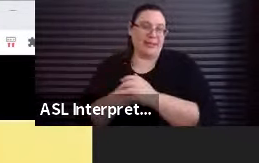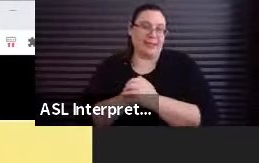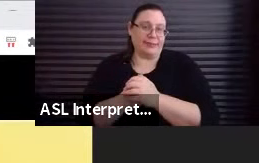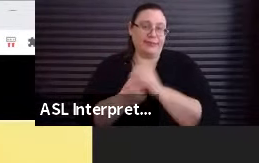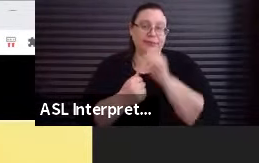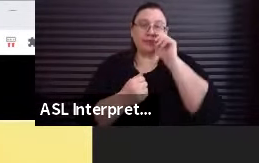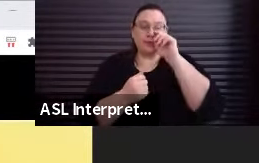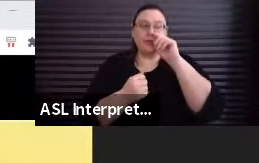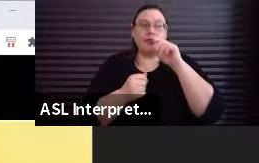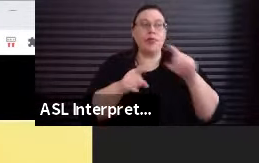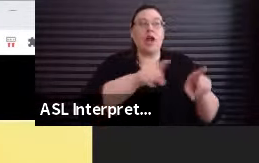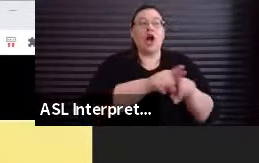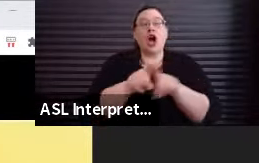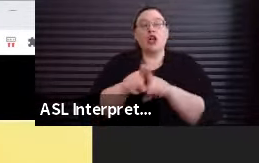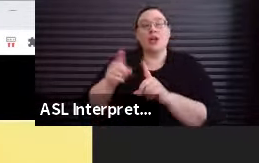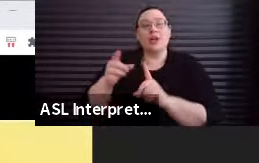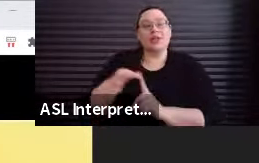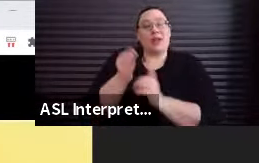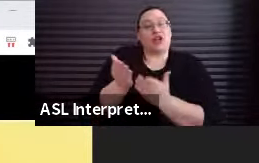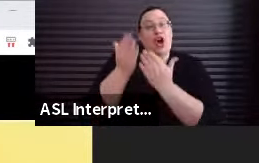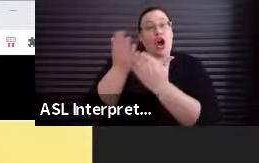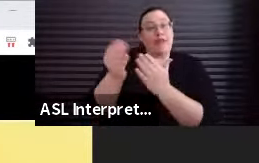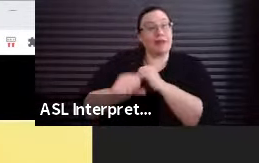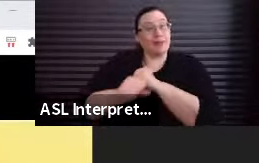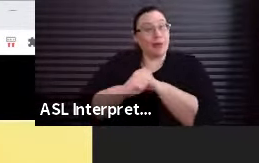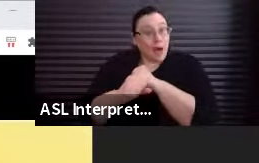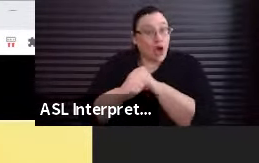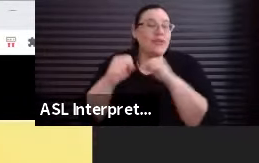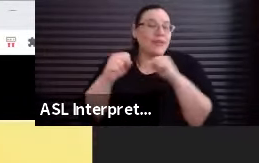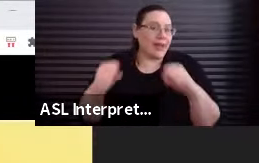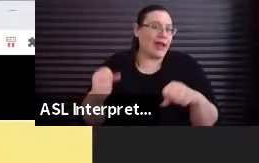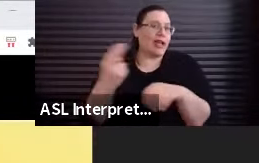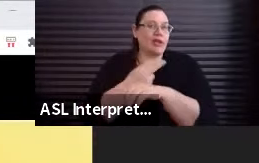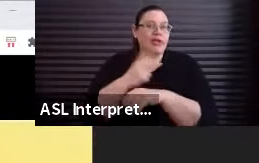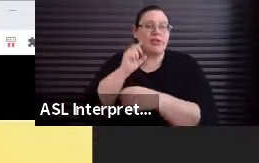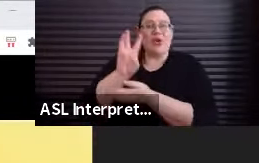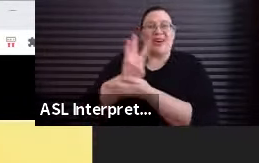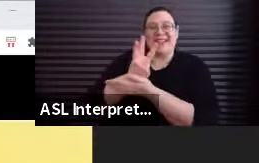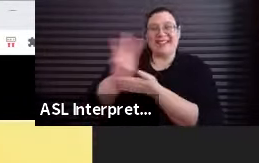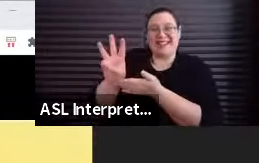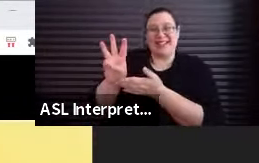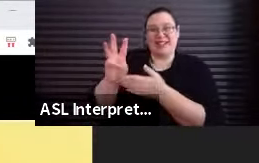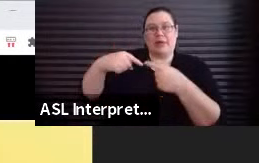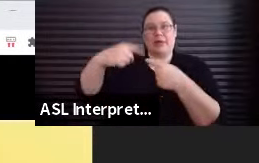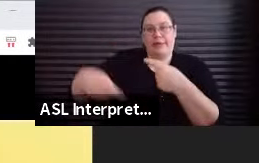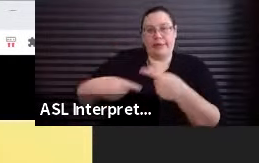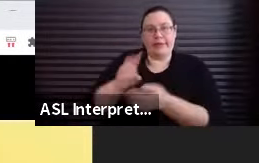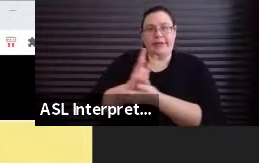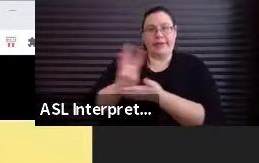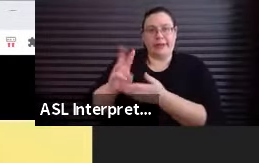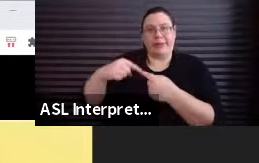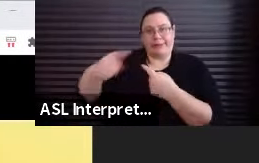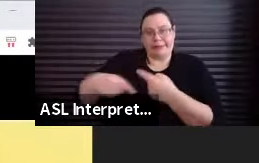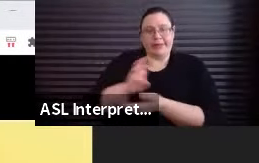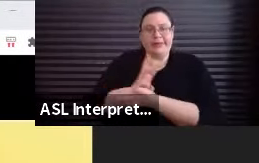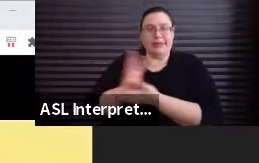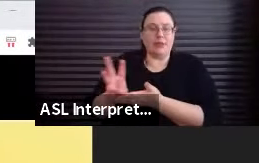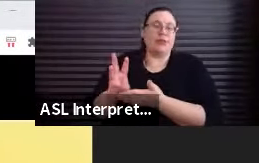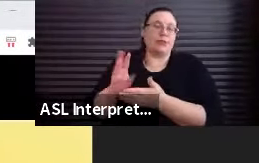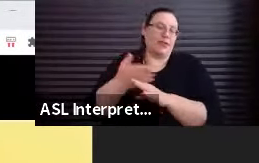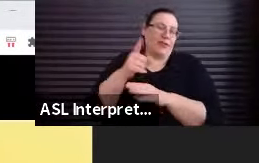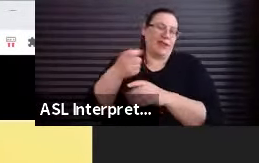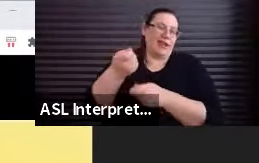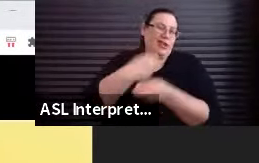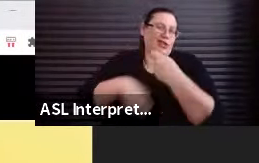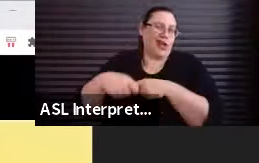additionally, for special offers and promotions, they can use those for 6 weeks at a time before needing to change out the promotion. Each